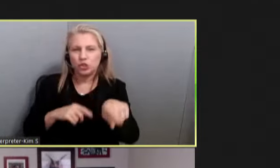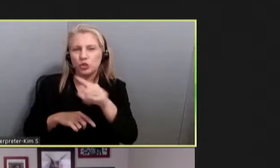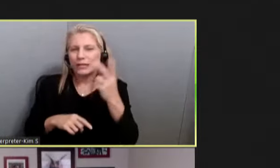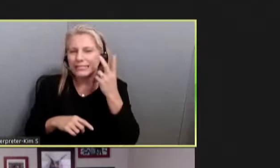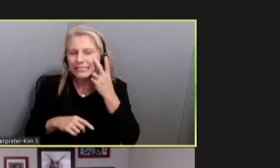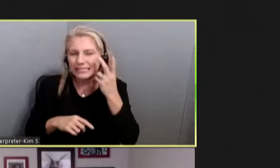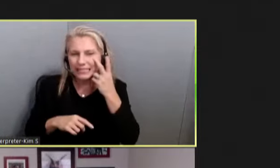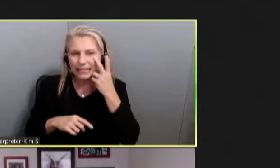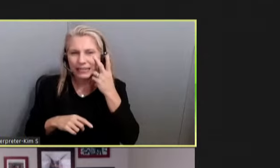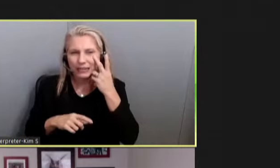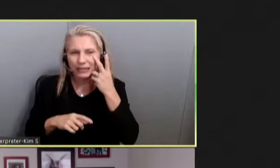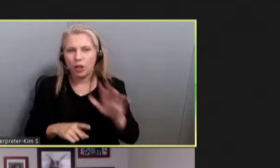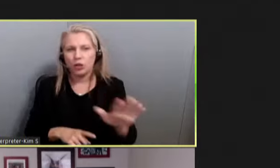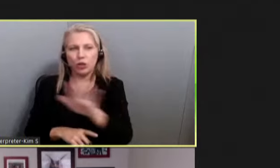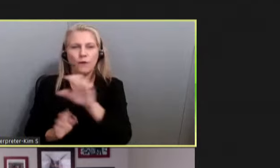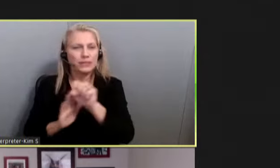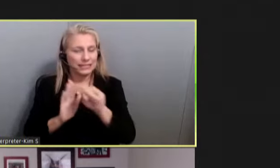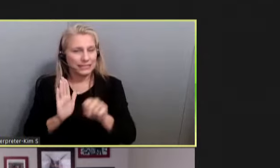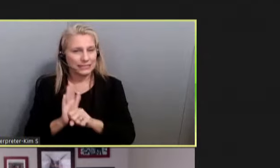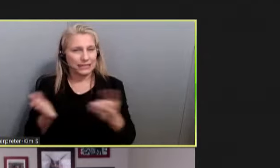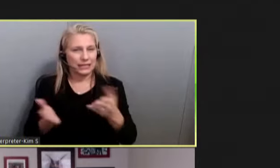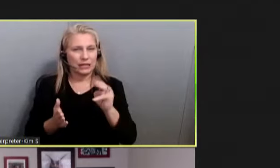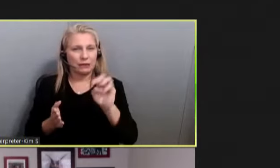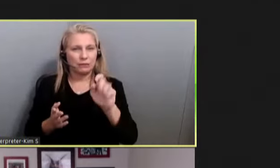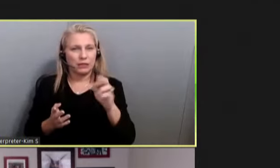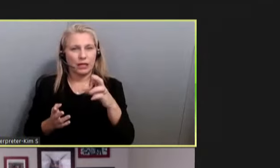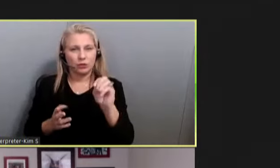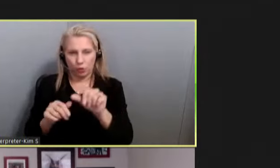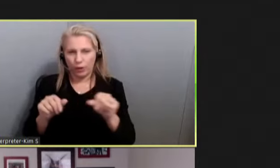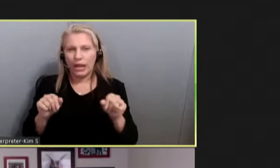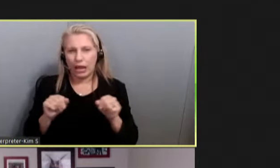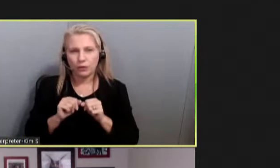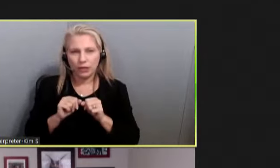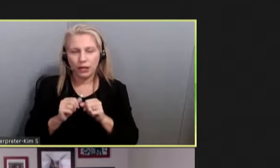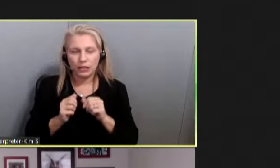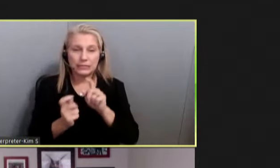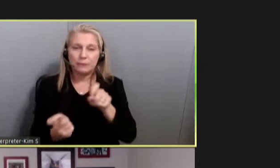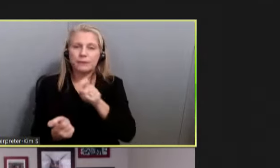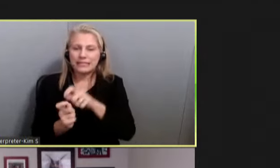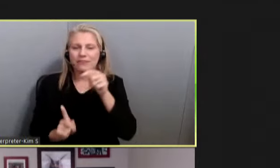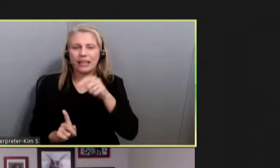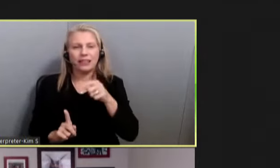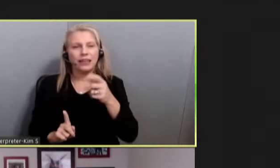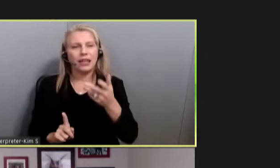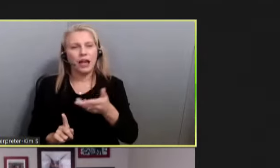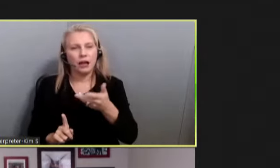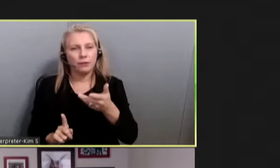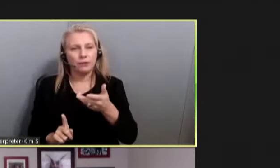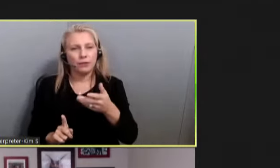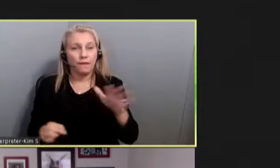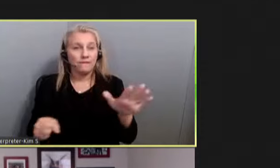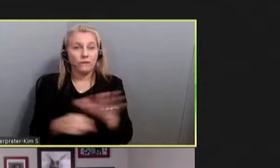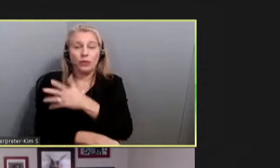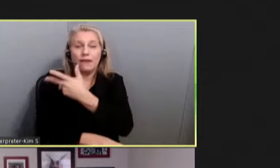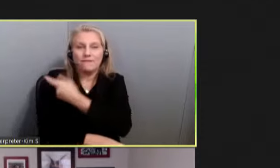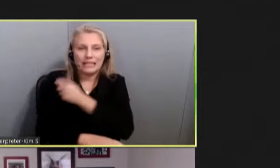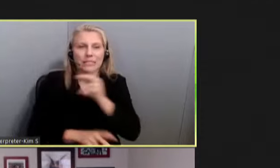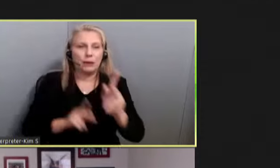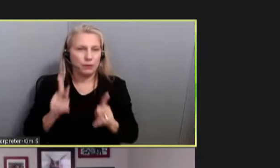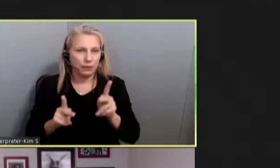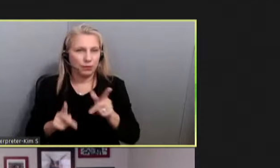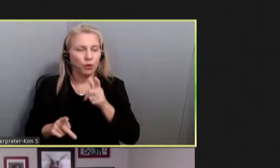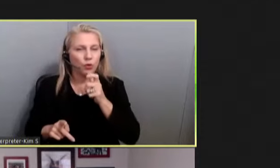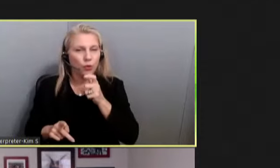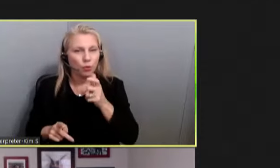seeing across the state and here in the metro area with specifically fully vaccinated people